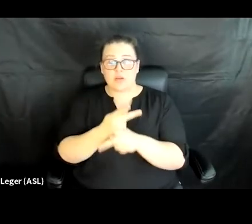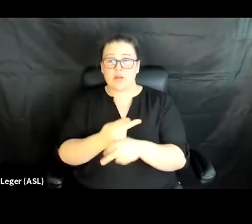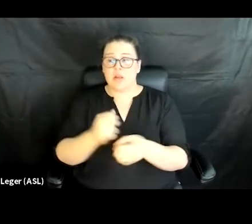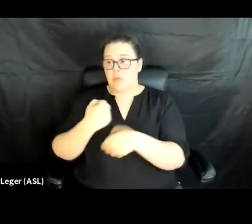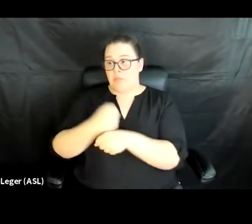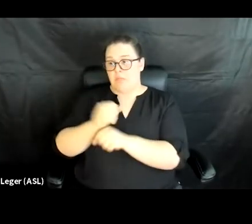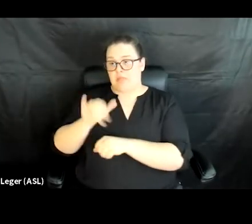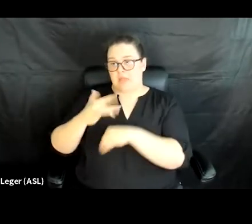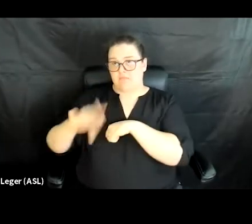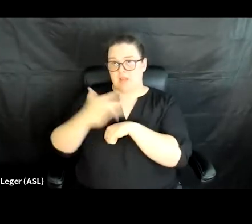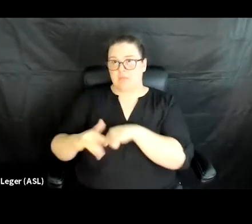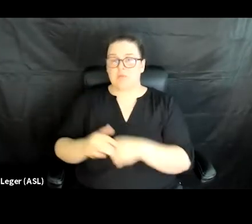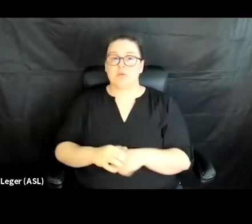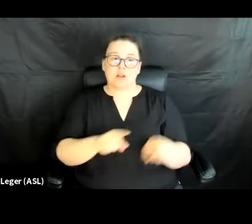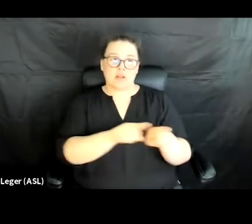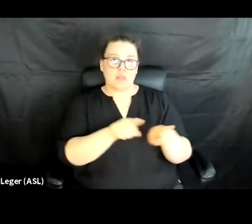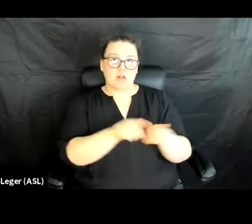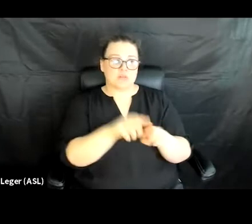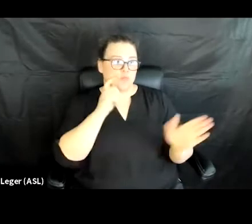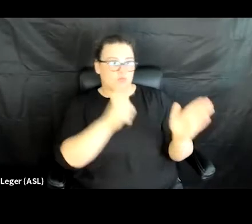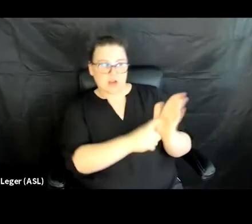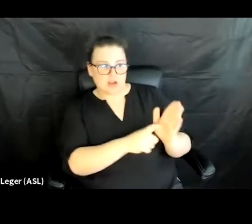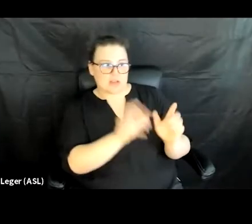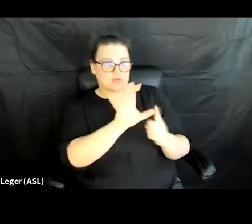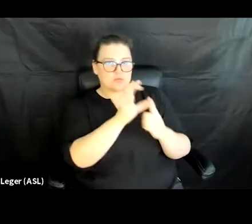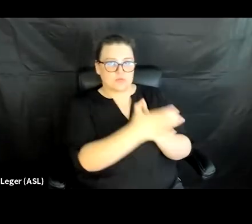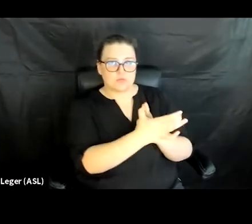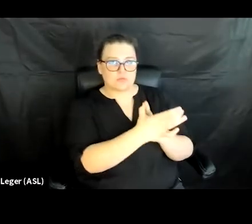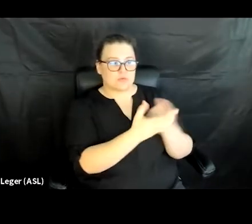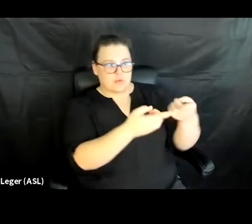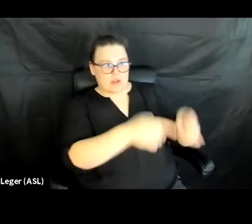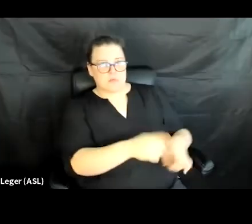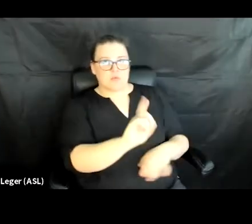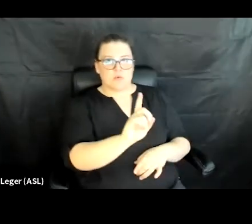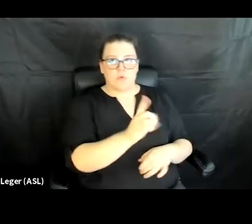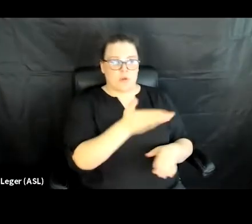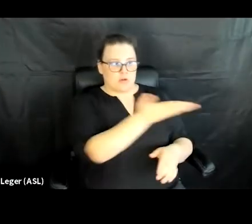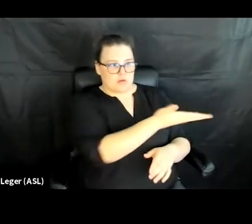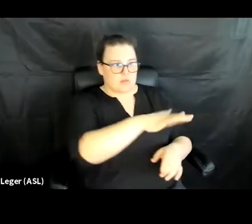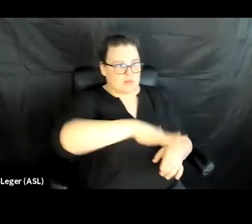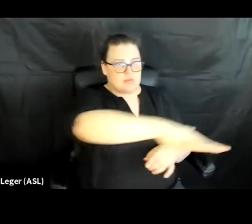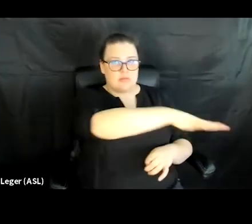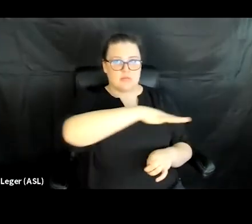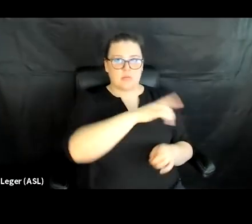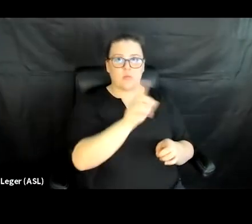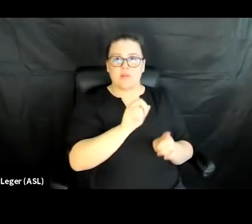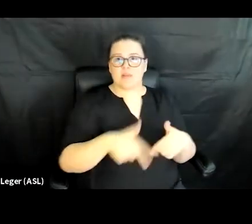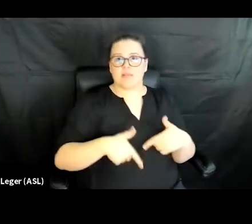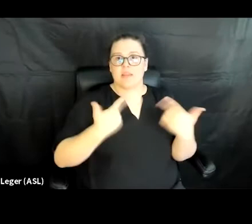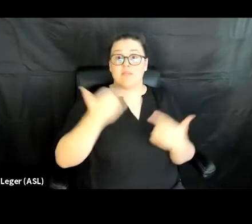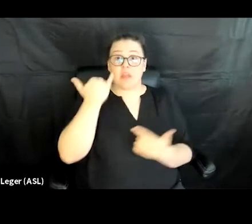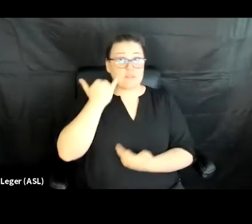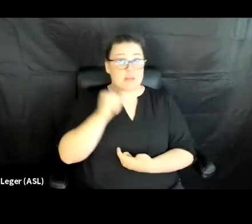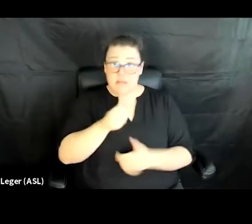ensure that it is recognizing and addressing the cultural context in which a person lives. If this is not done, it can risk